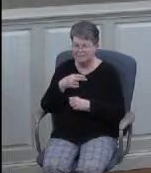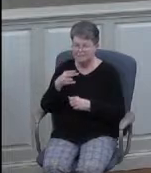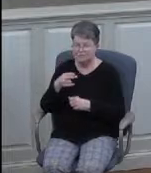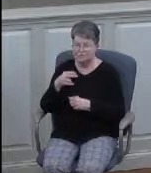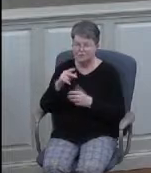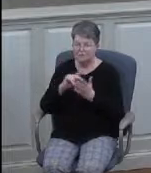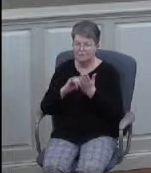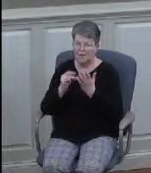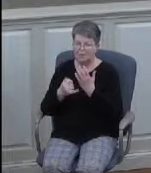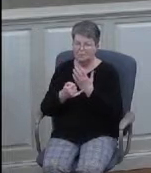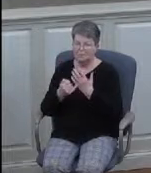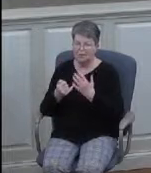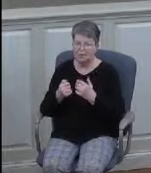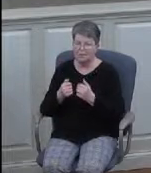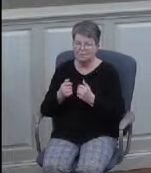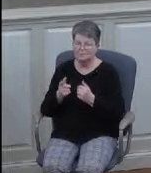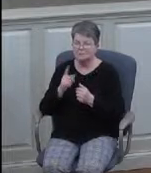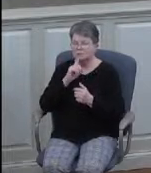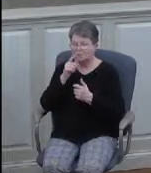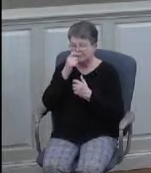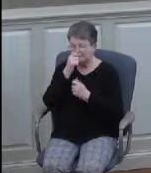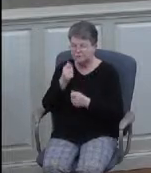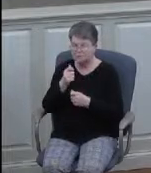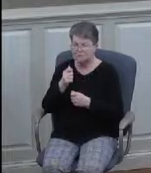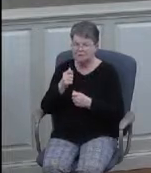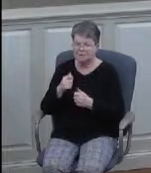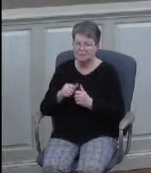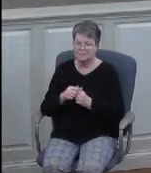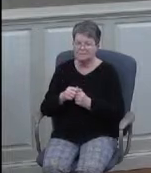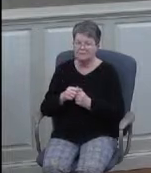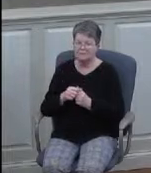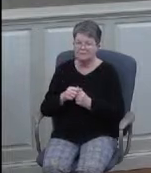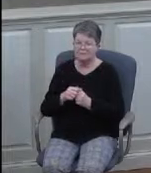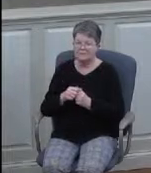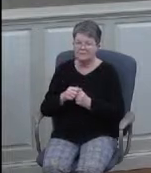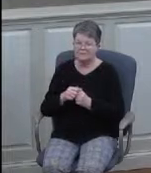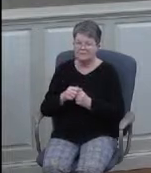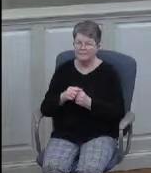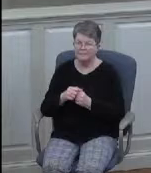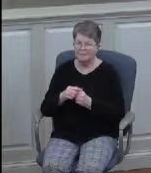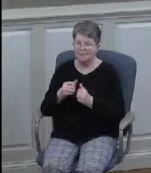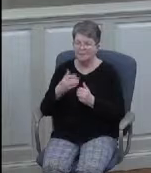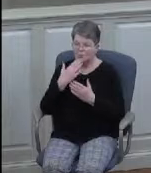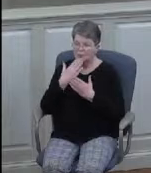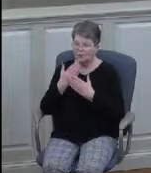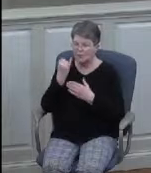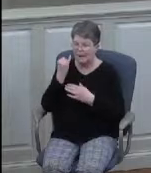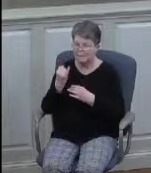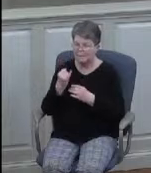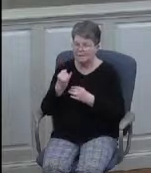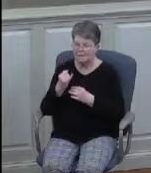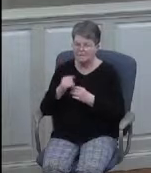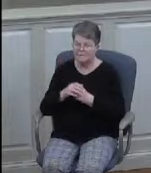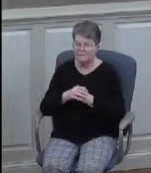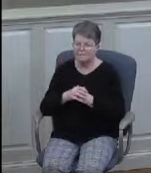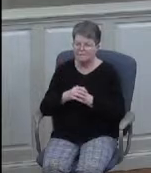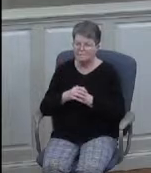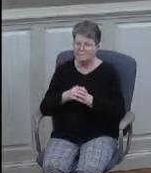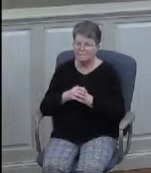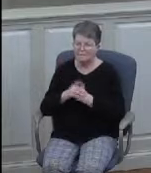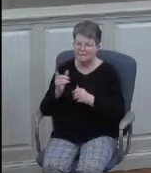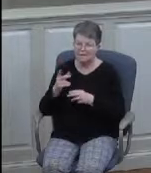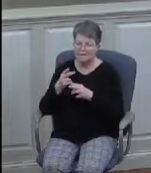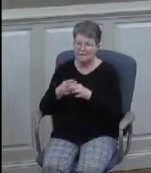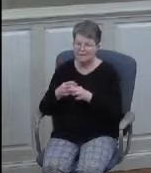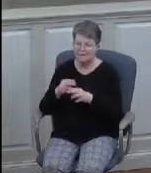which is a really interesting and great idea, and it is, they've named